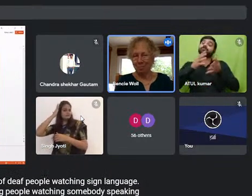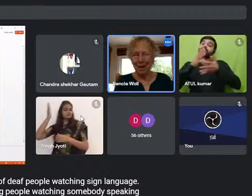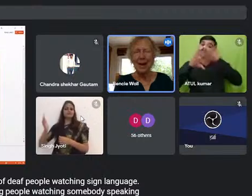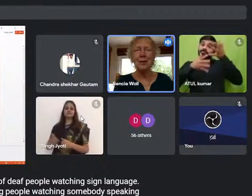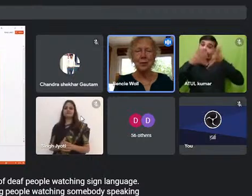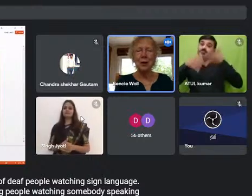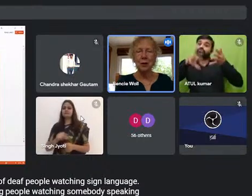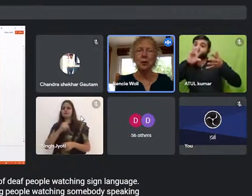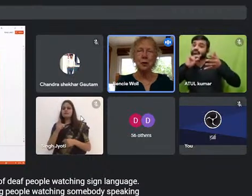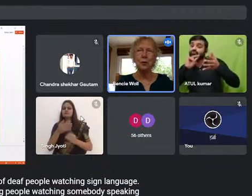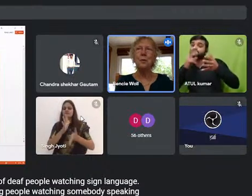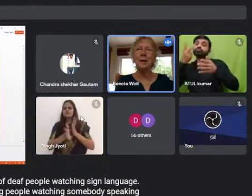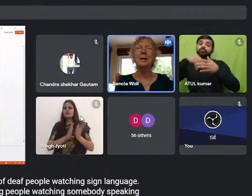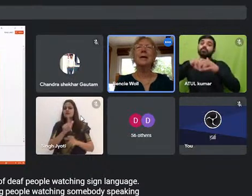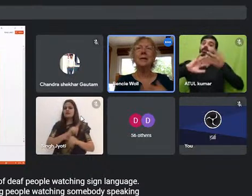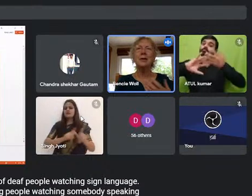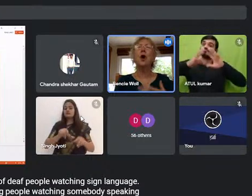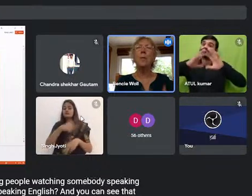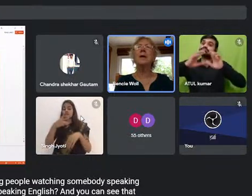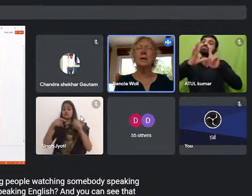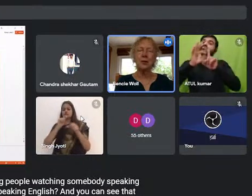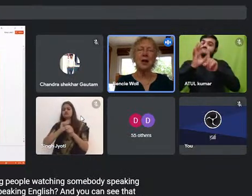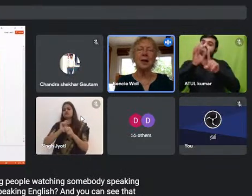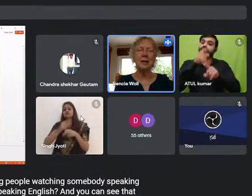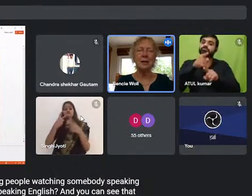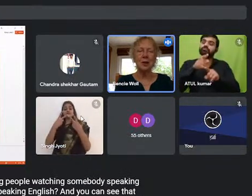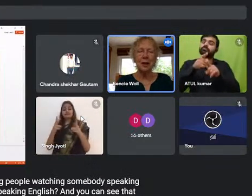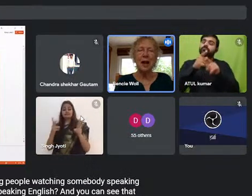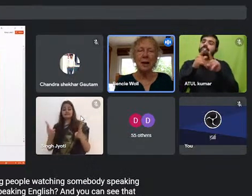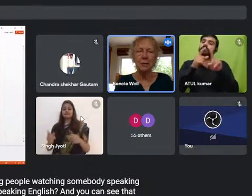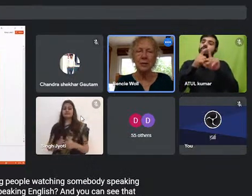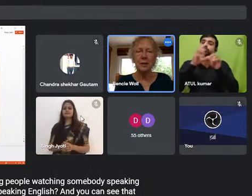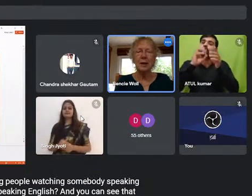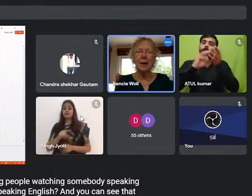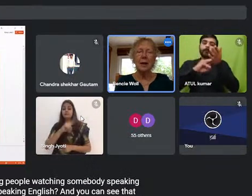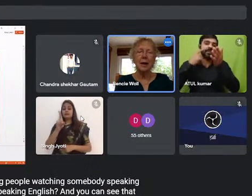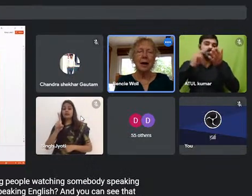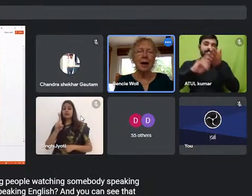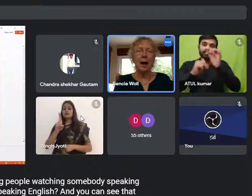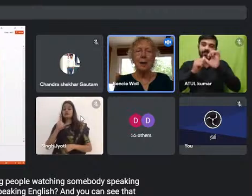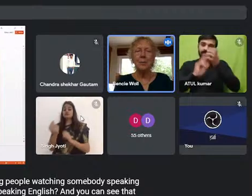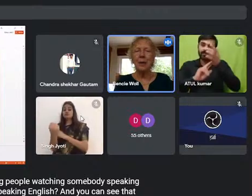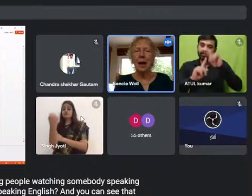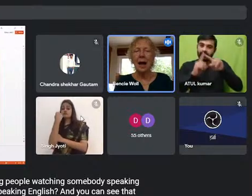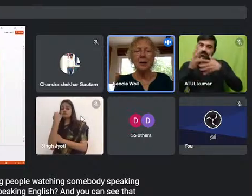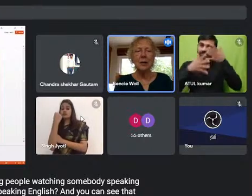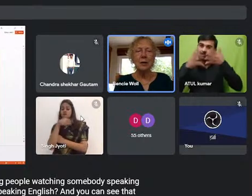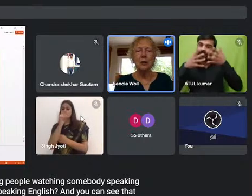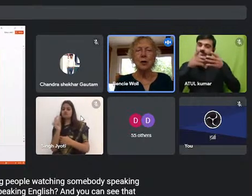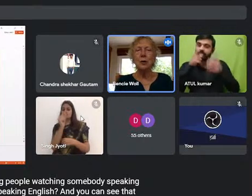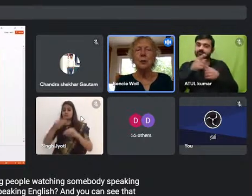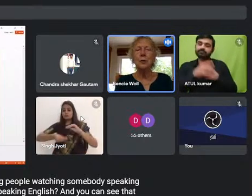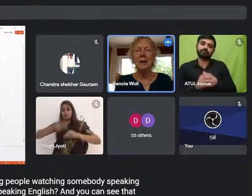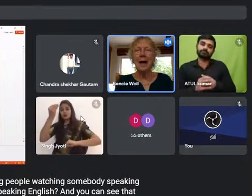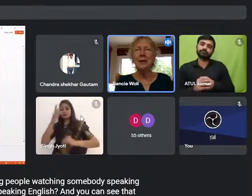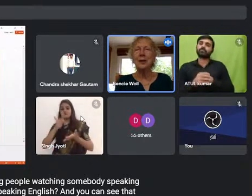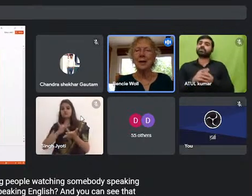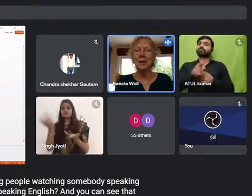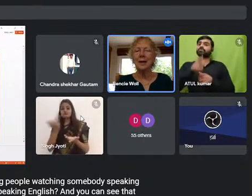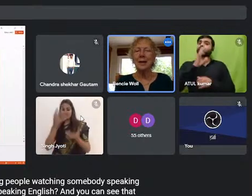and that has a function too, but the dominant side is the left. And the